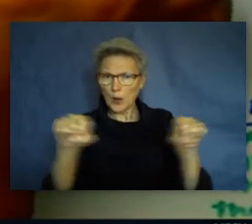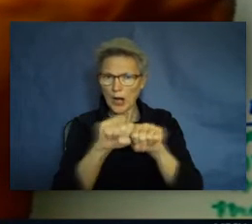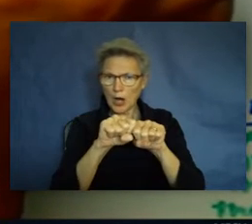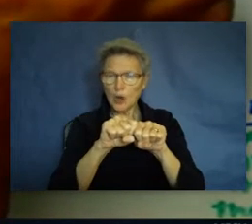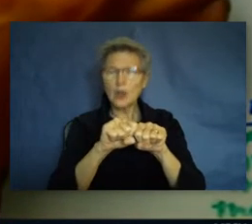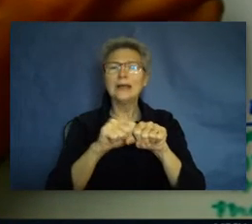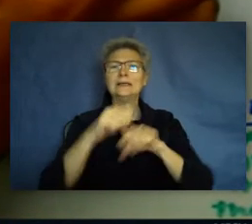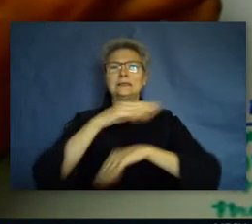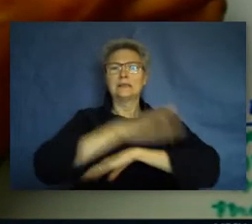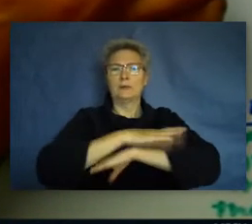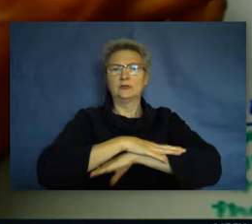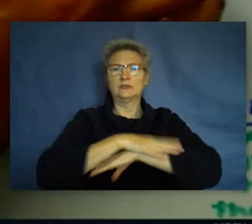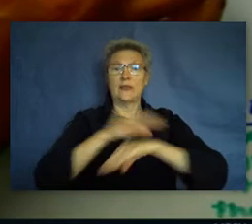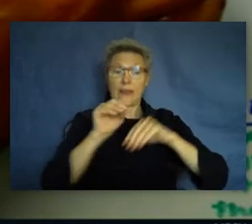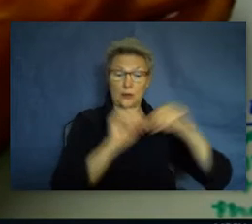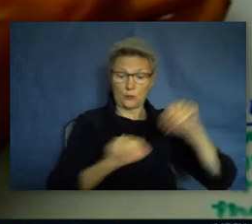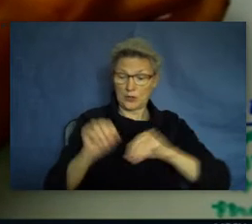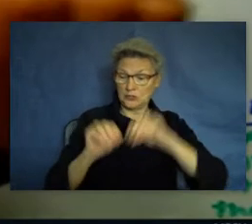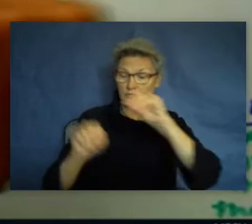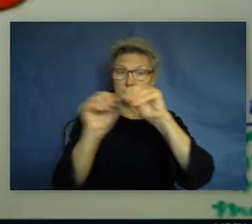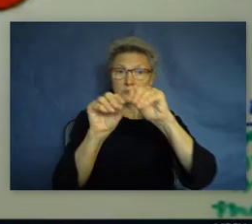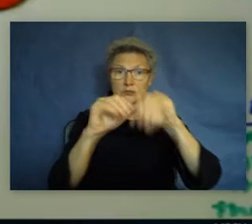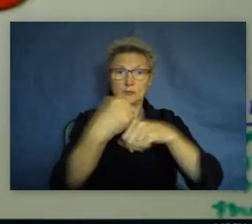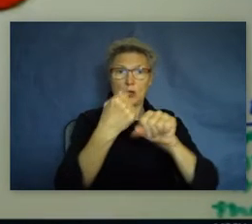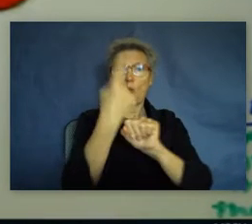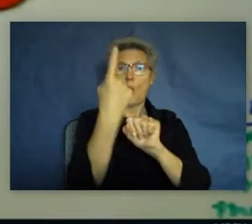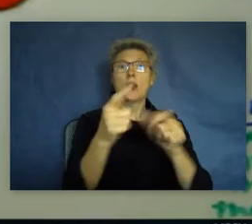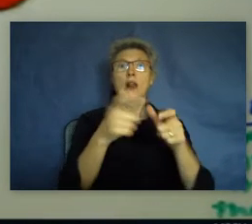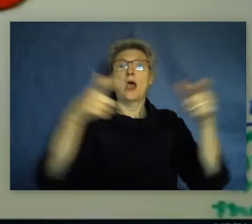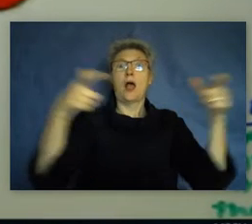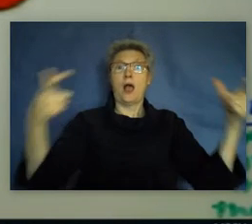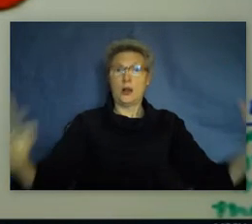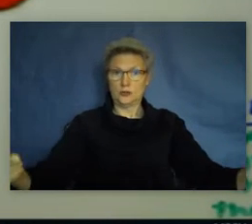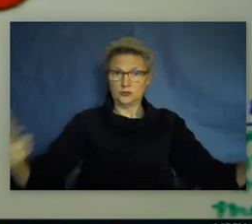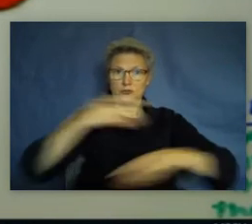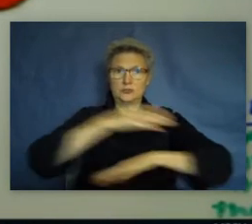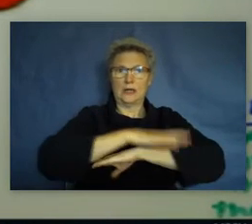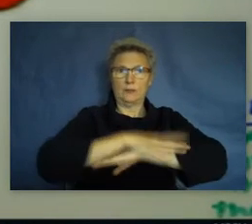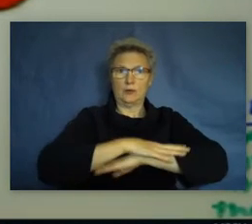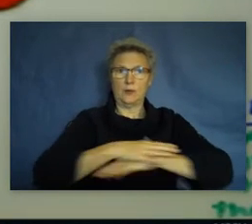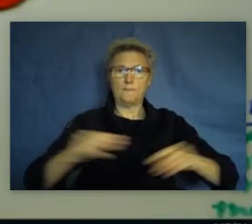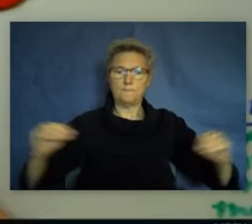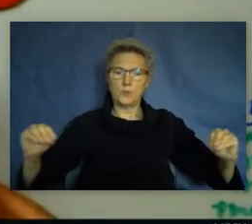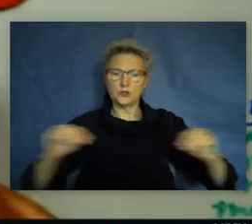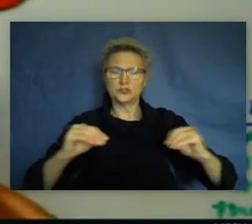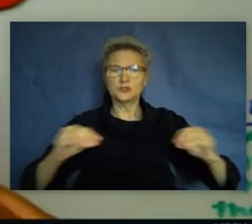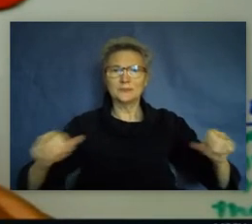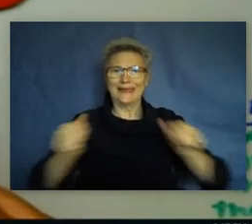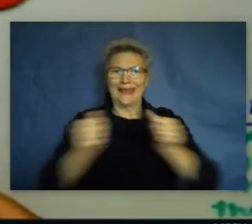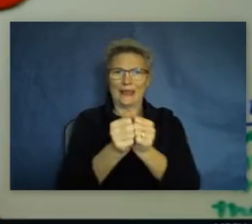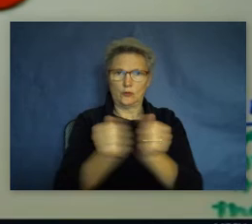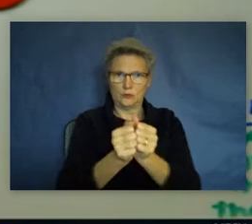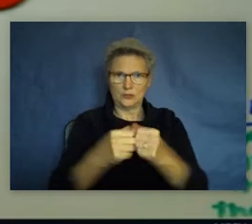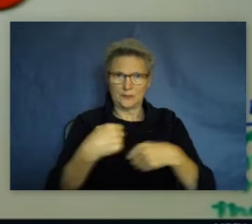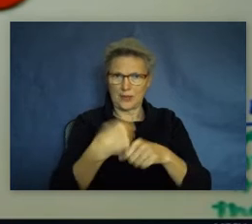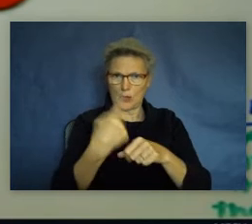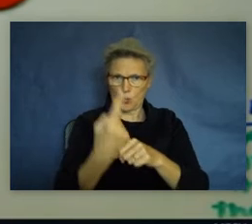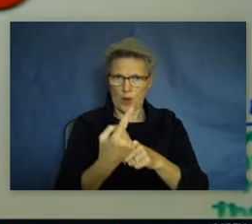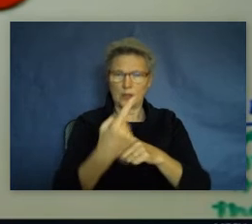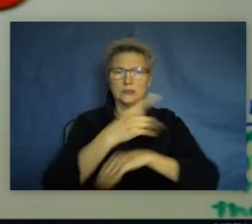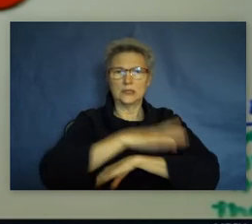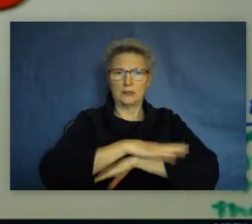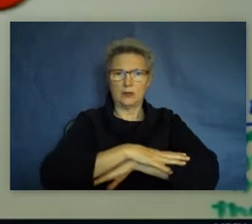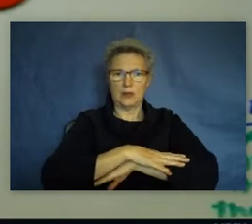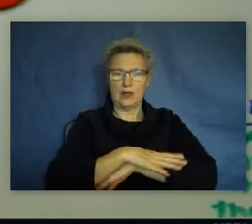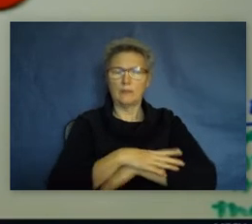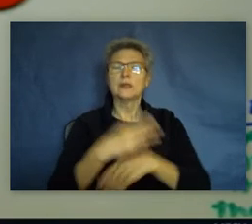different ways in order to make one large rectangular table. I'm going to use some counters to help me in order to make